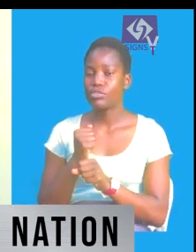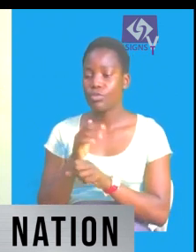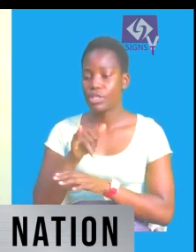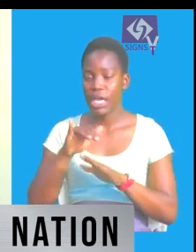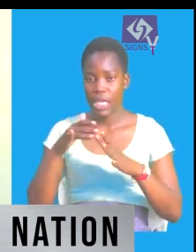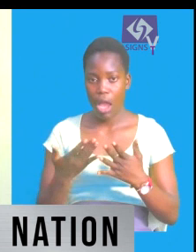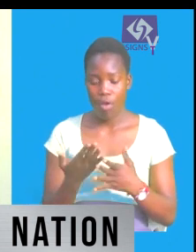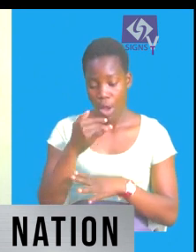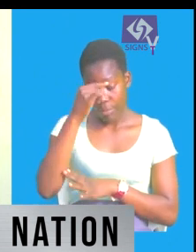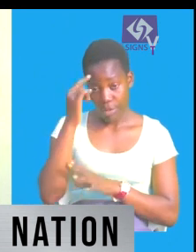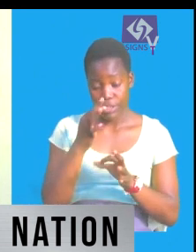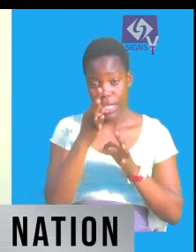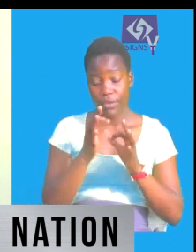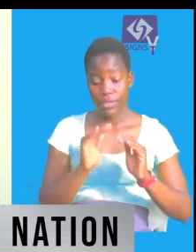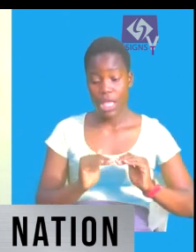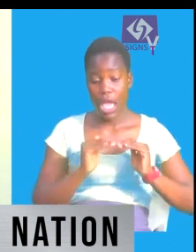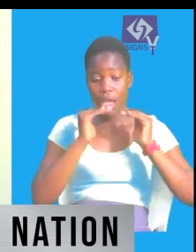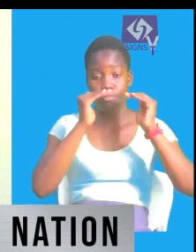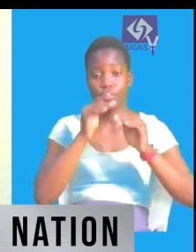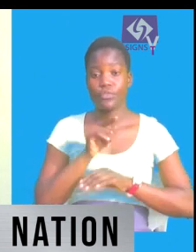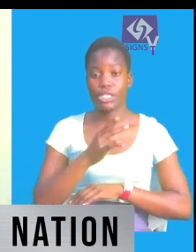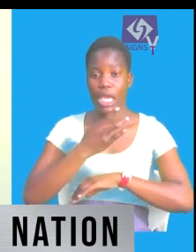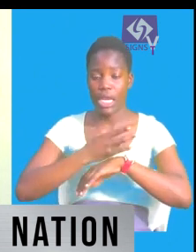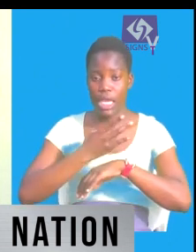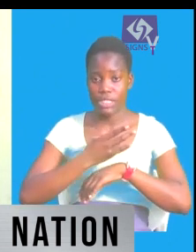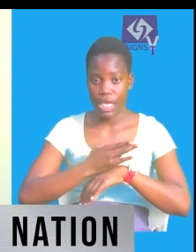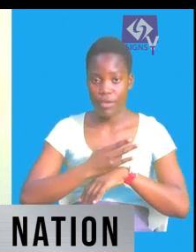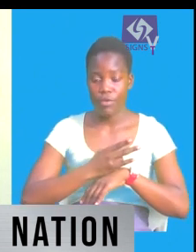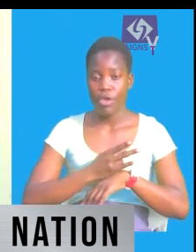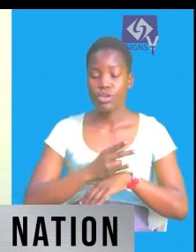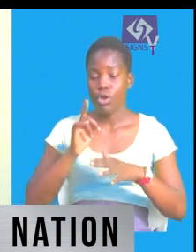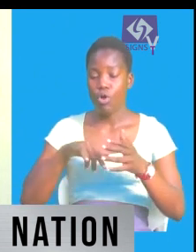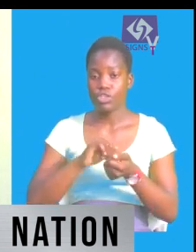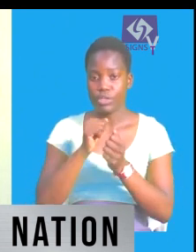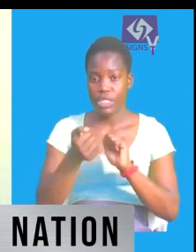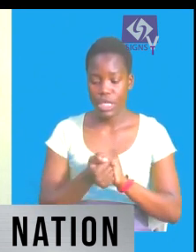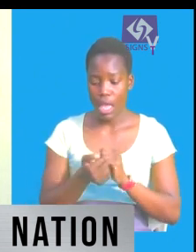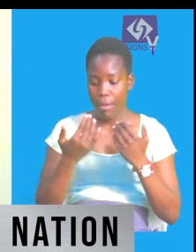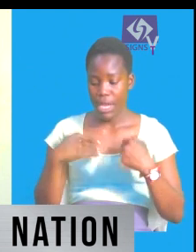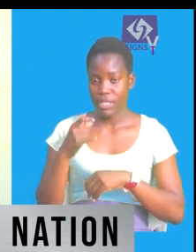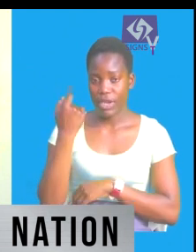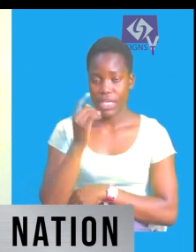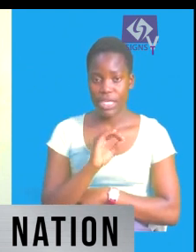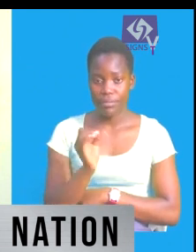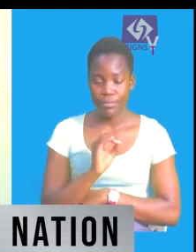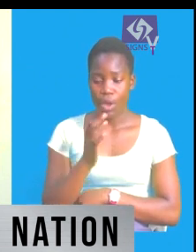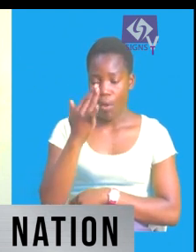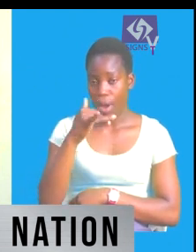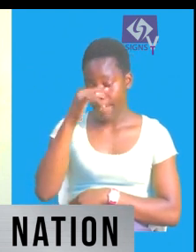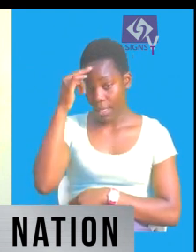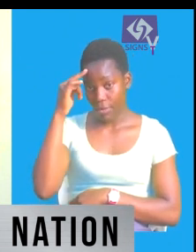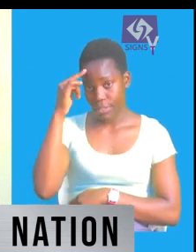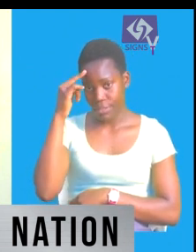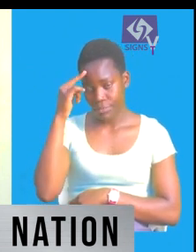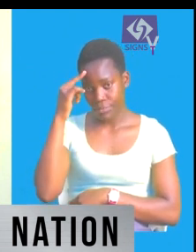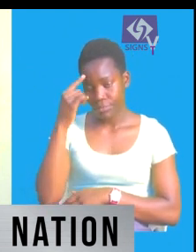Because if they would have improved this NHIF, what is going to change? I don't understand, because still, personally,